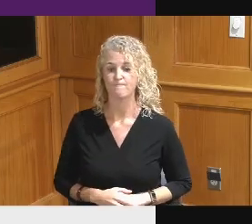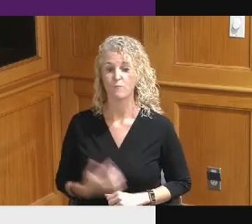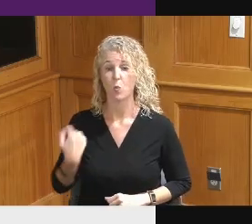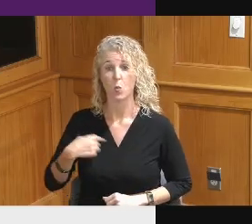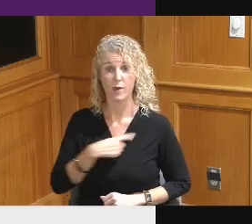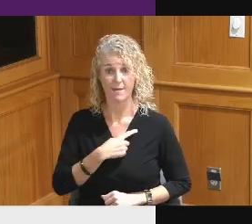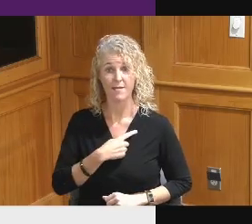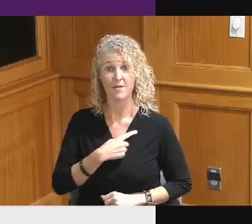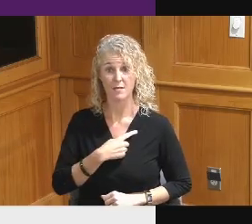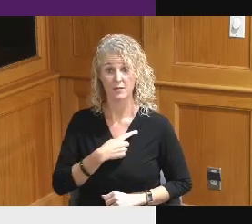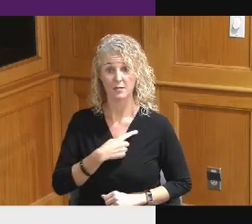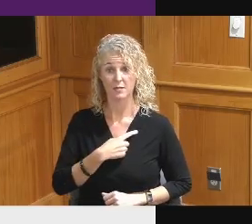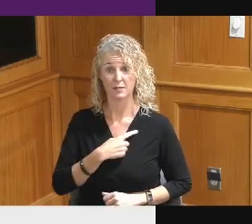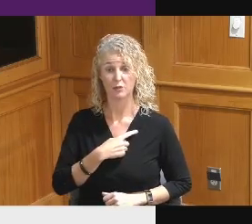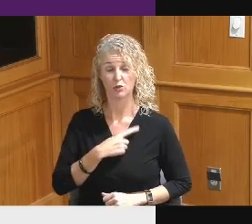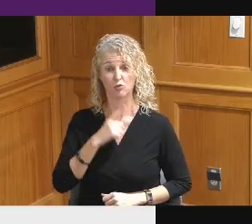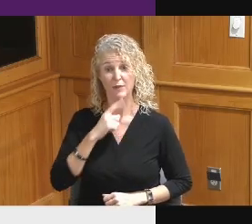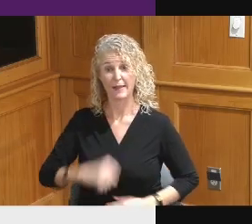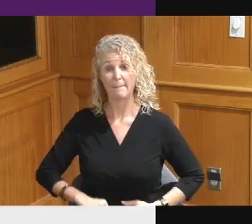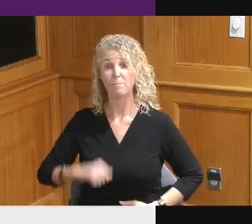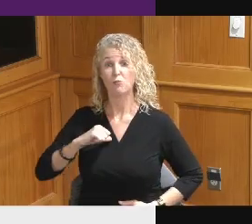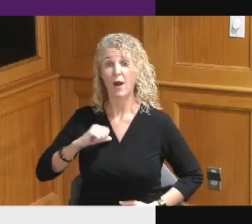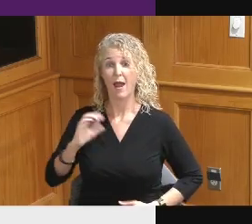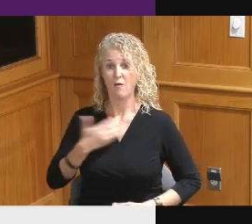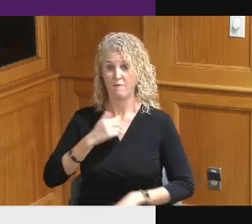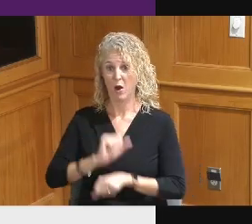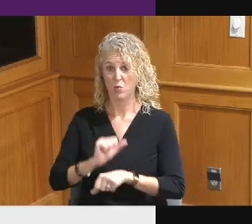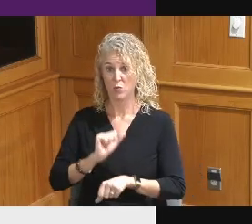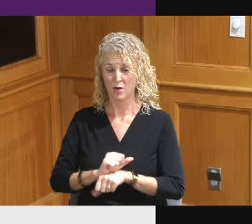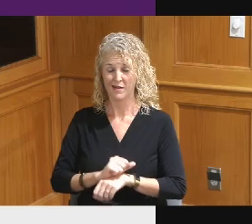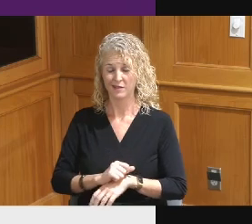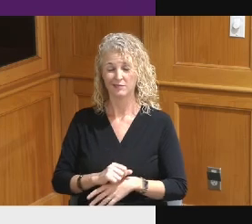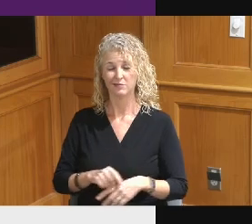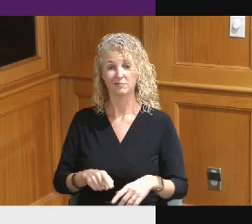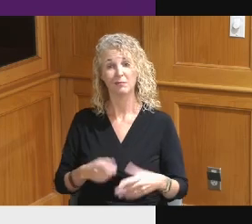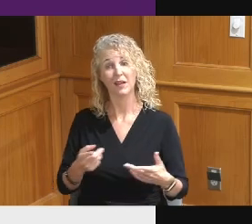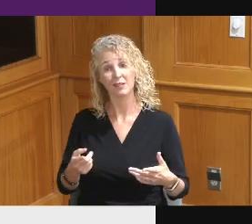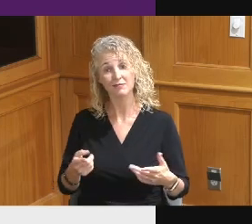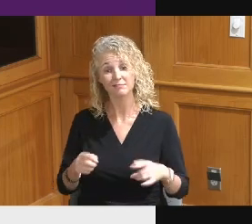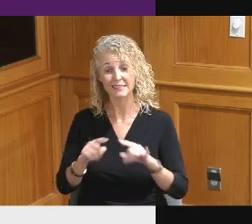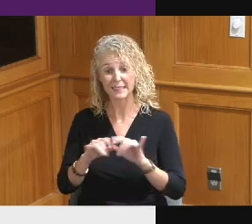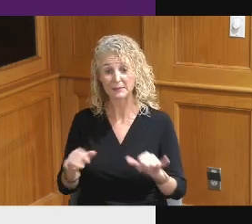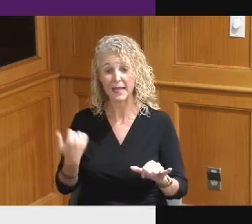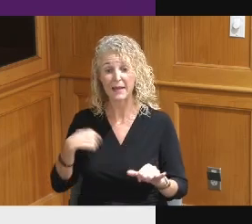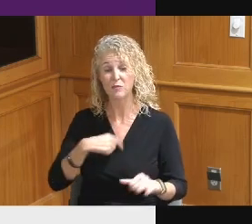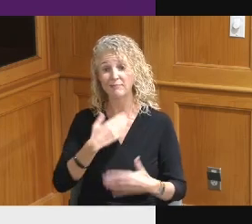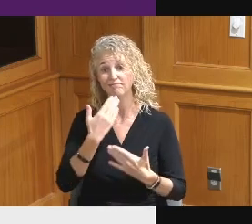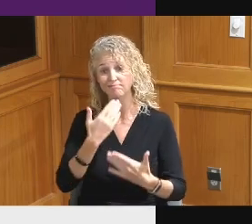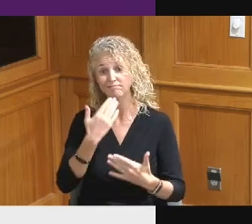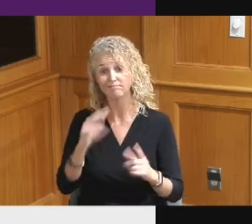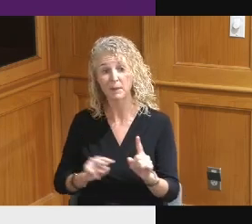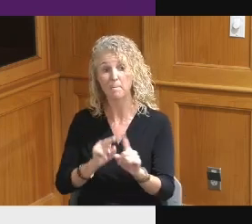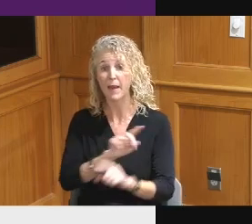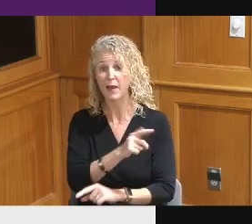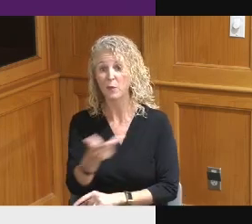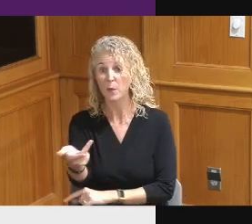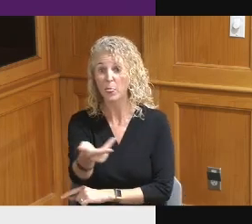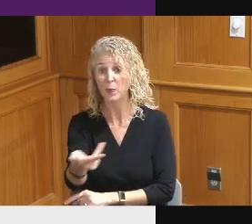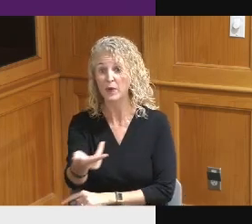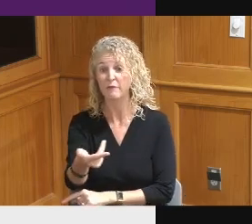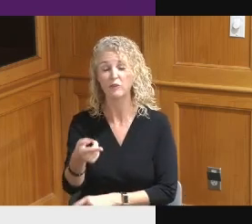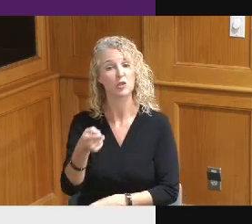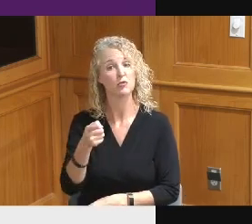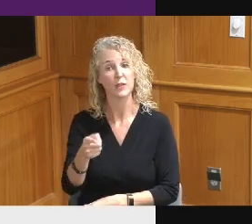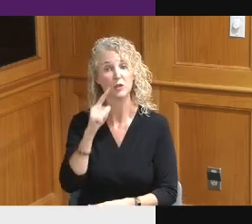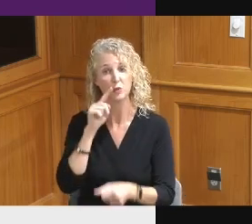We are really proud of this work, but we're also very grateful and I think admiring of the board's